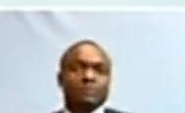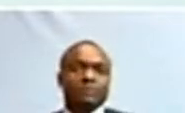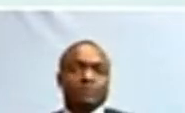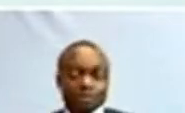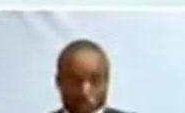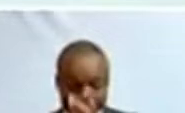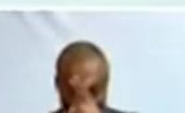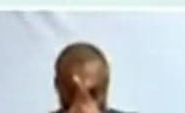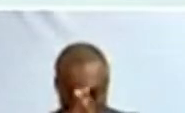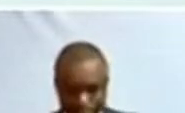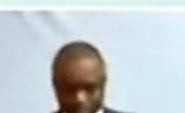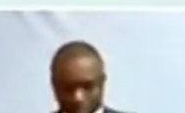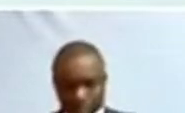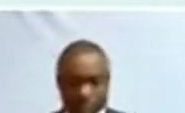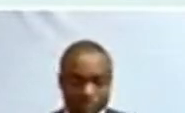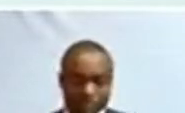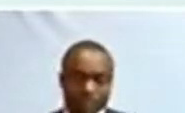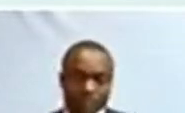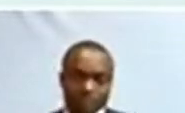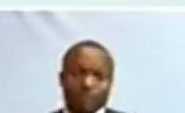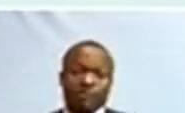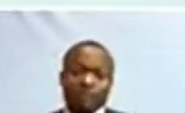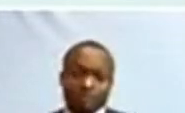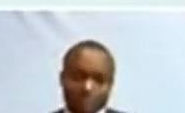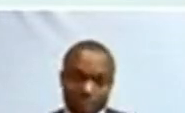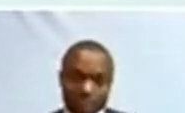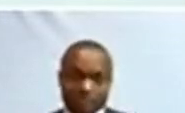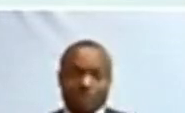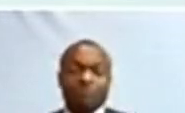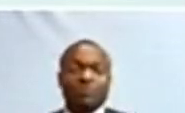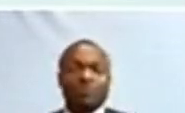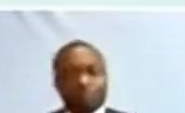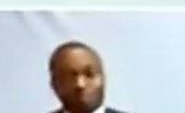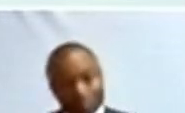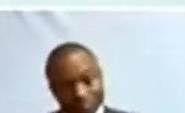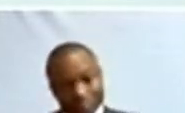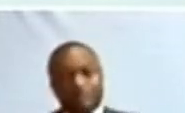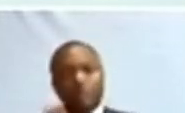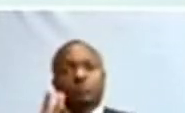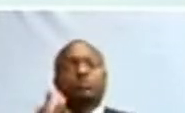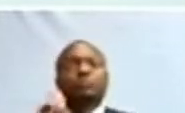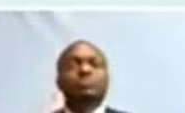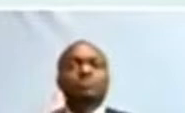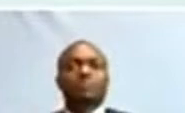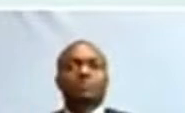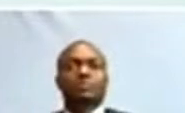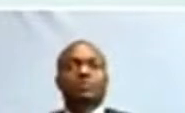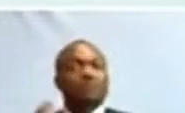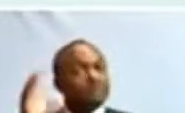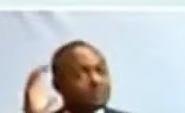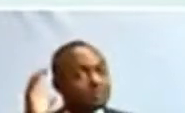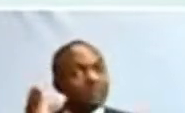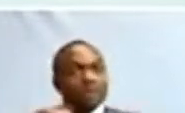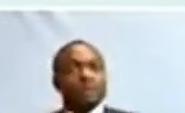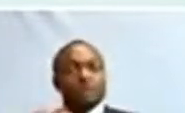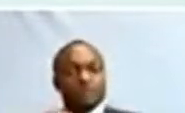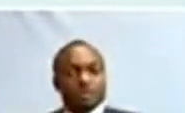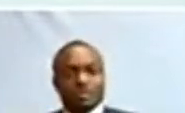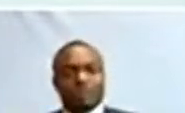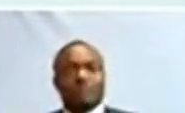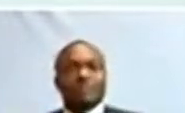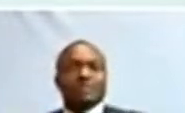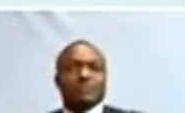Honorable members, let us recess for 2 minutes. Chama council give us room.